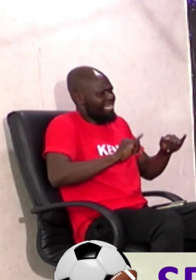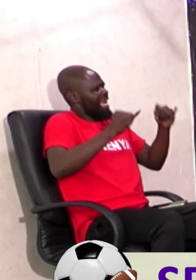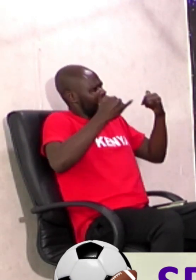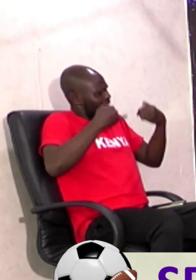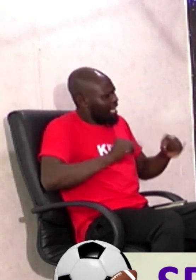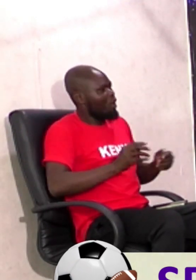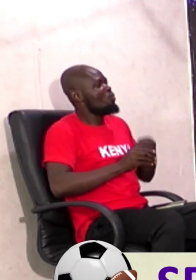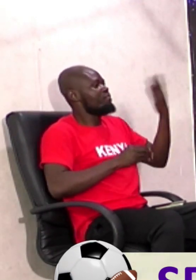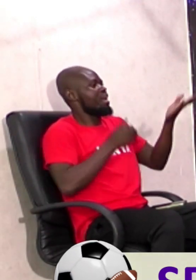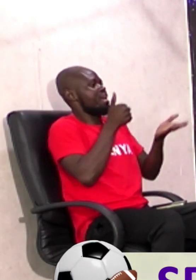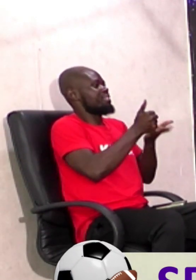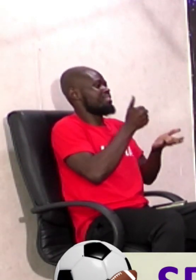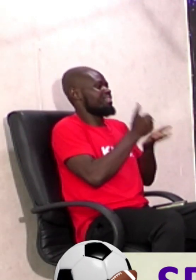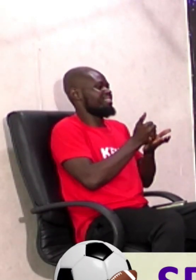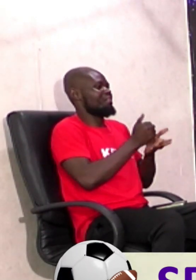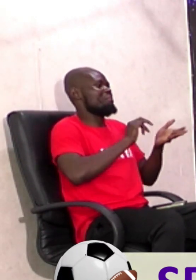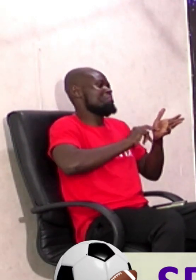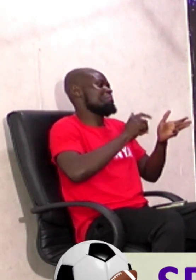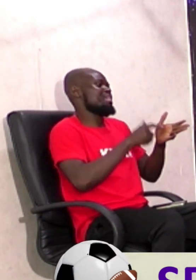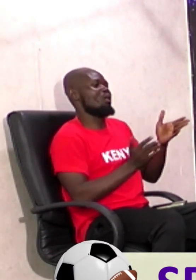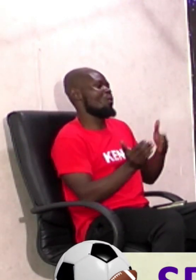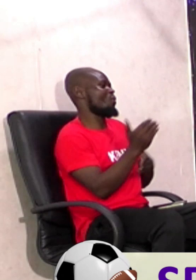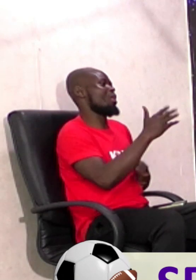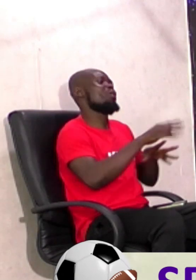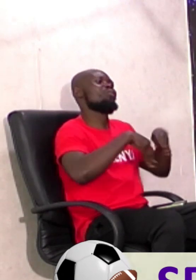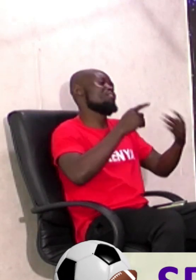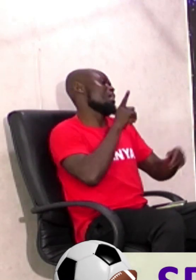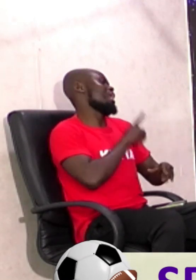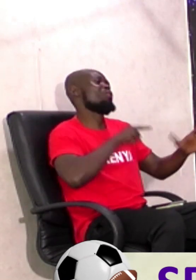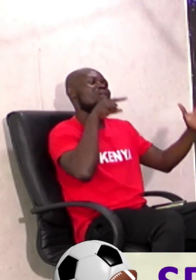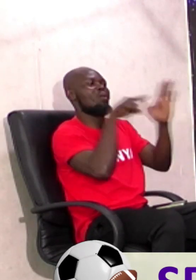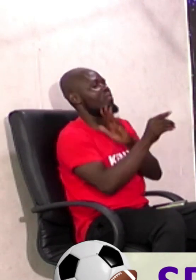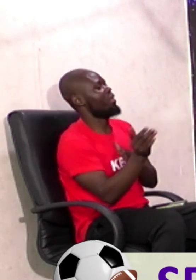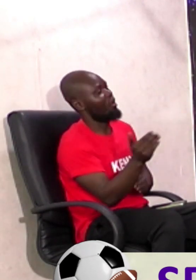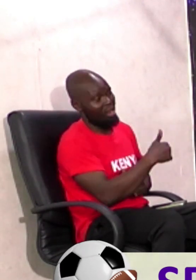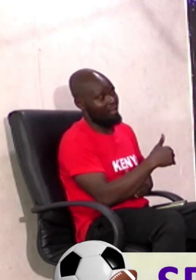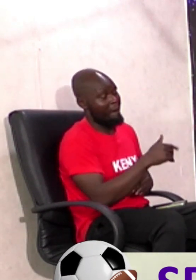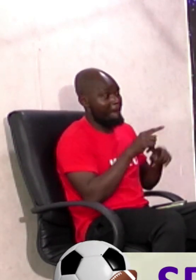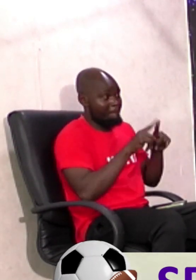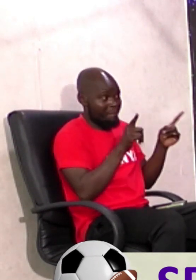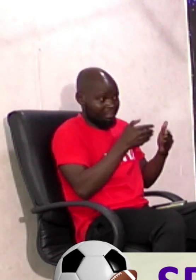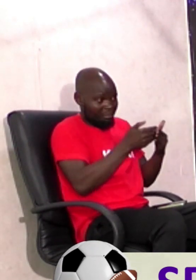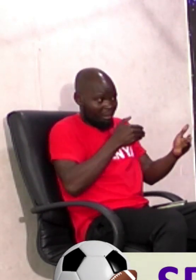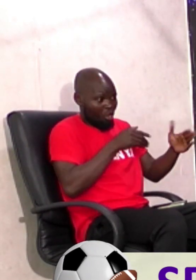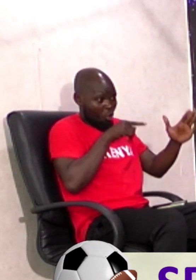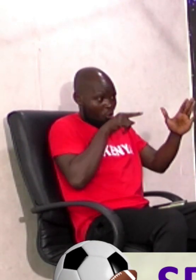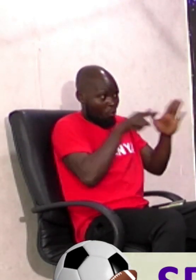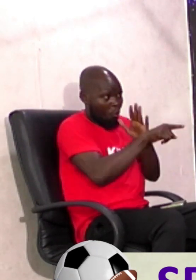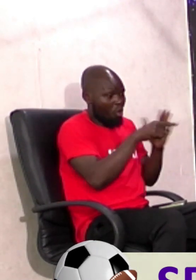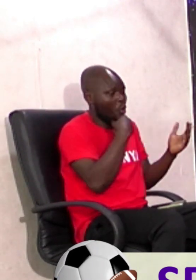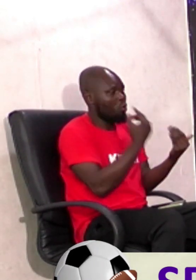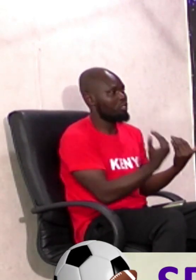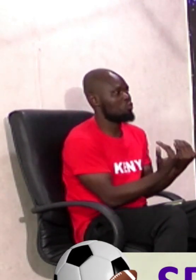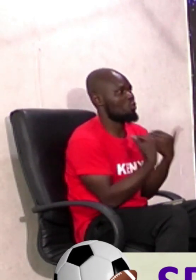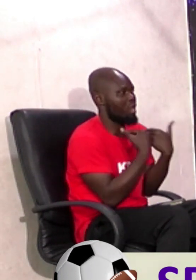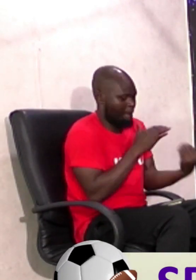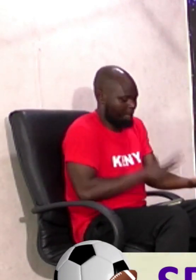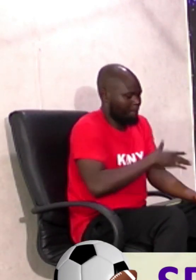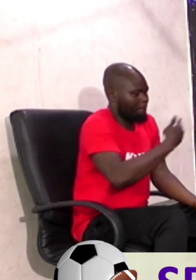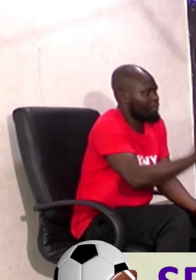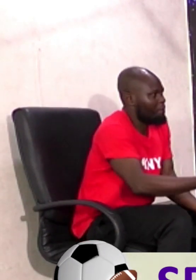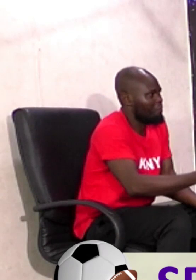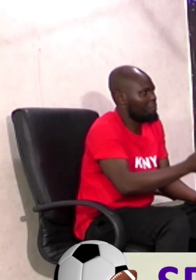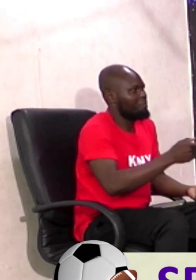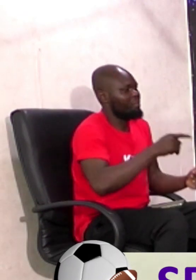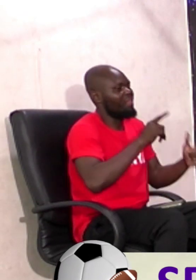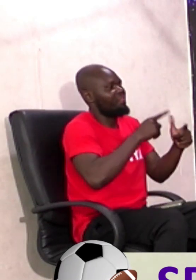him very well. And there was this guy who really assisted. For me, I feel it was the corner was just by luck,